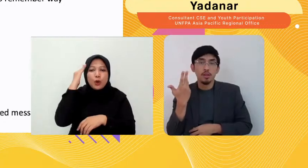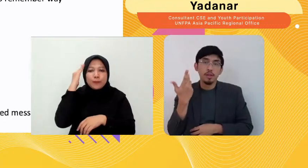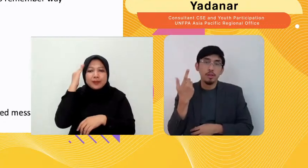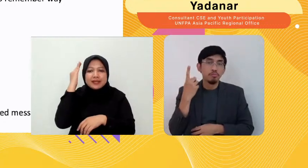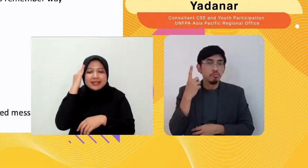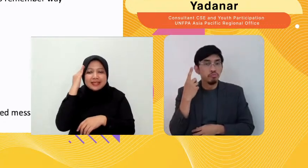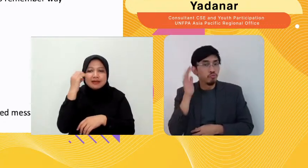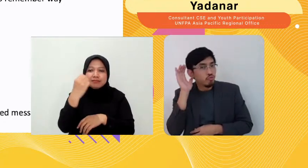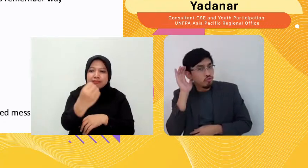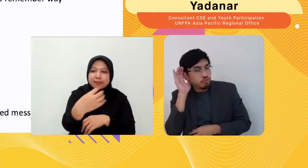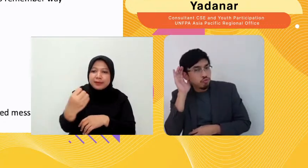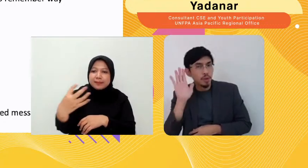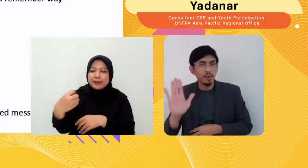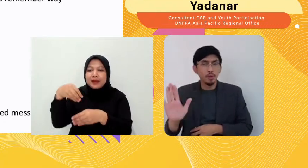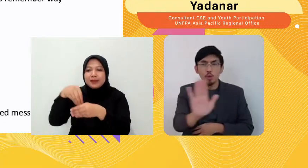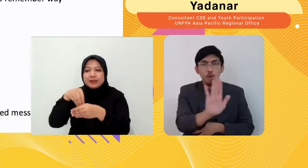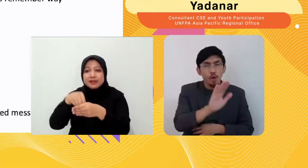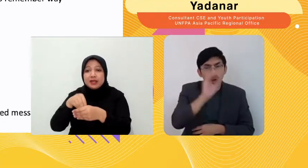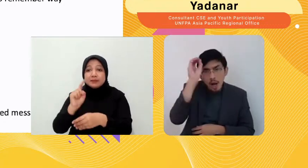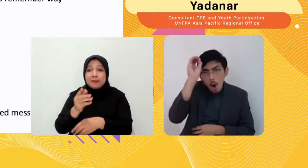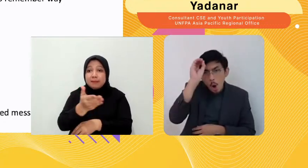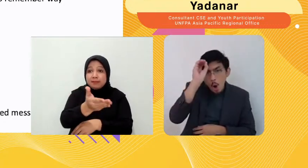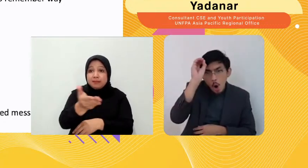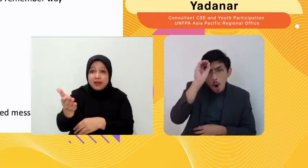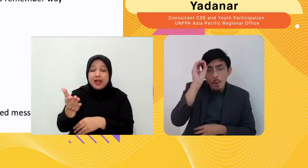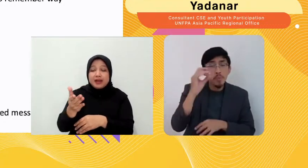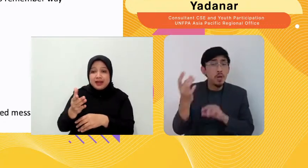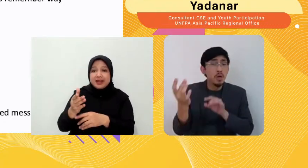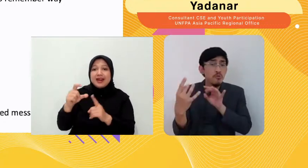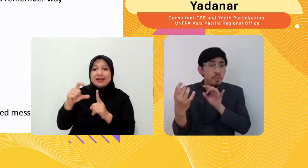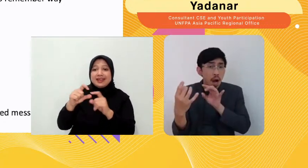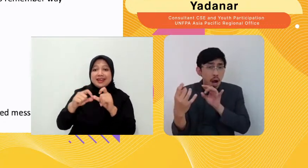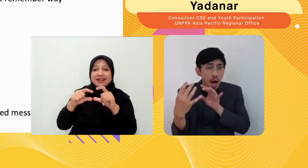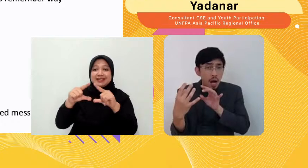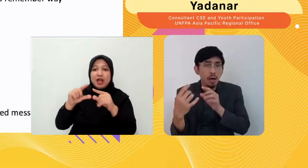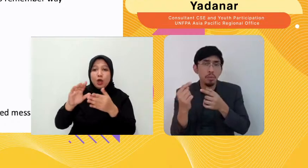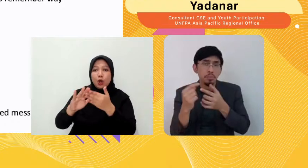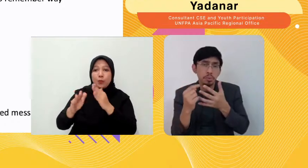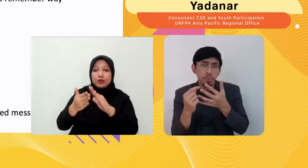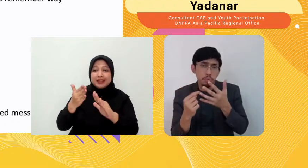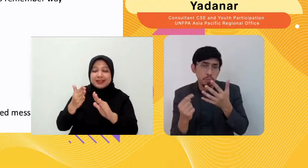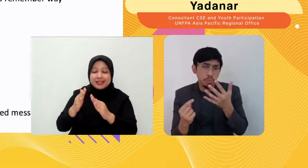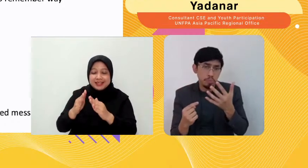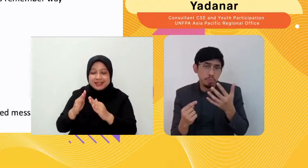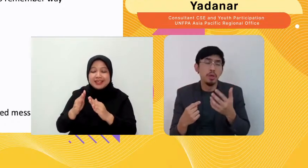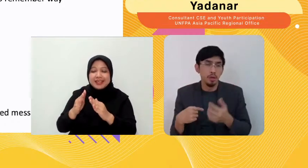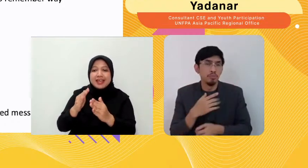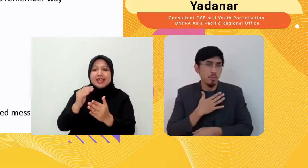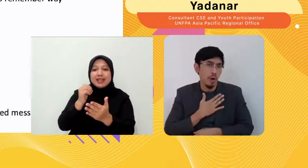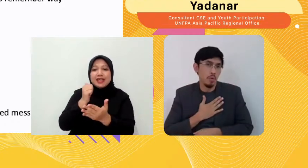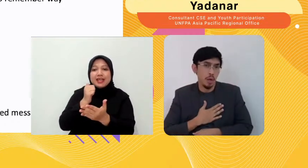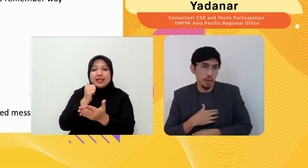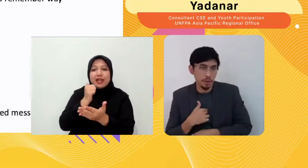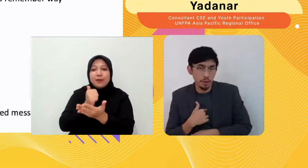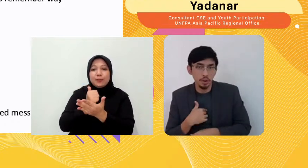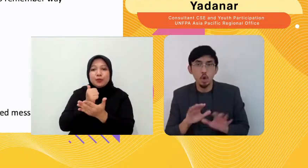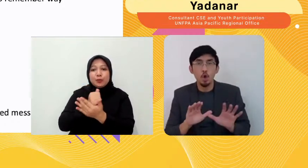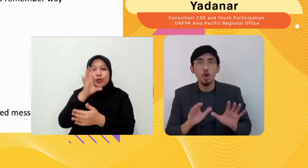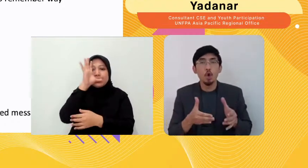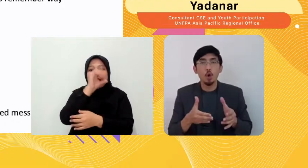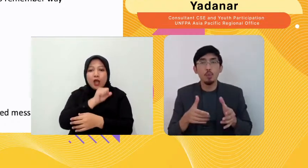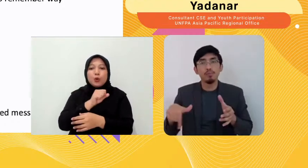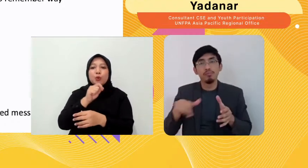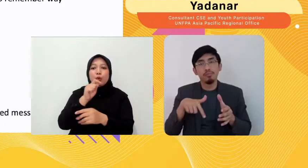because you are the DSE community members are the one who's doing the creation of the content like every